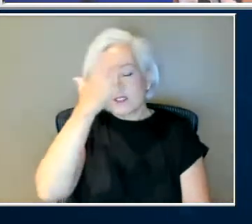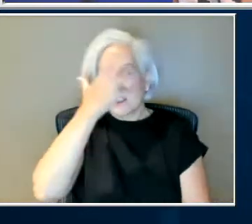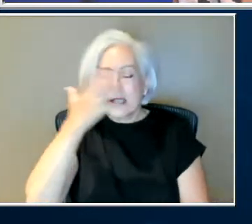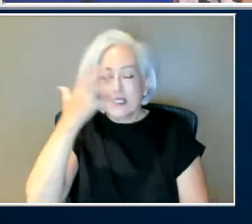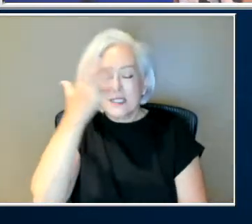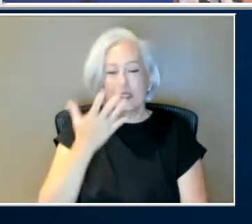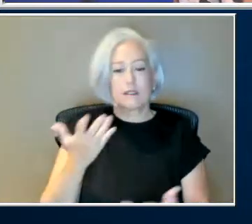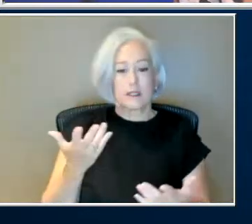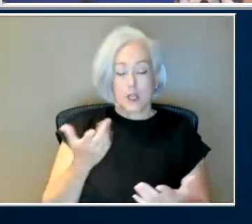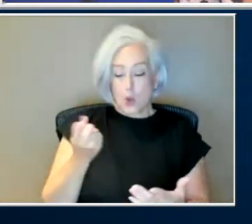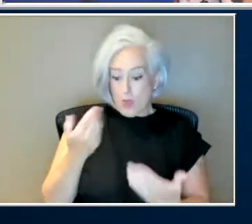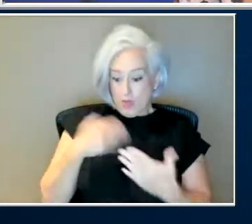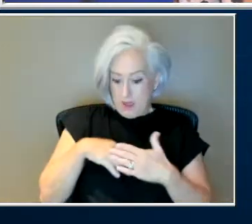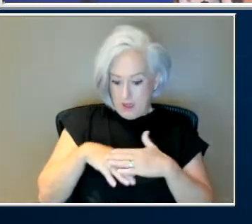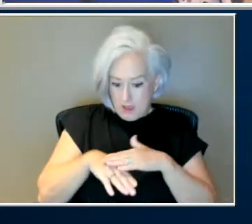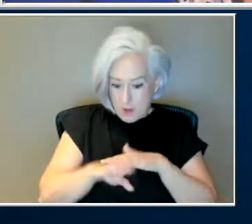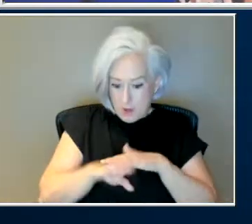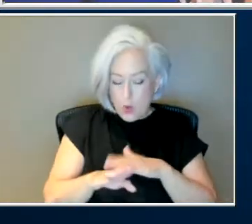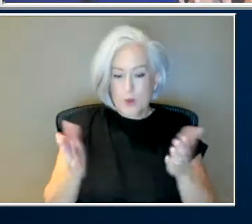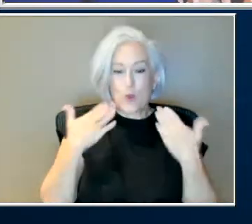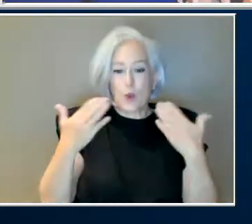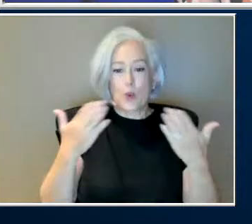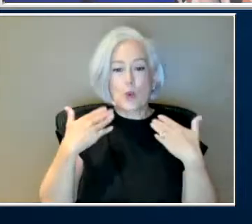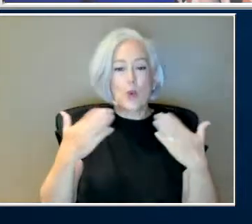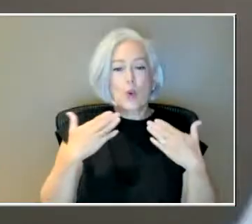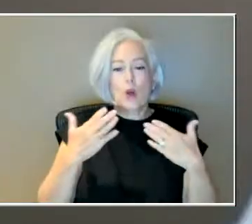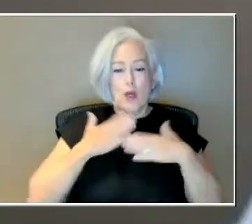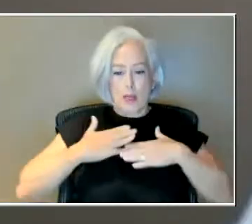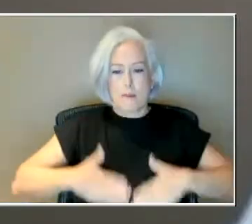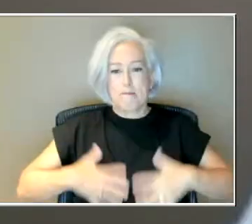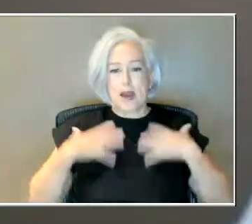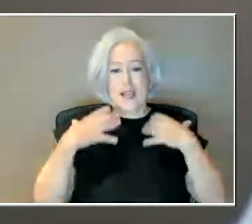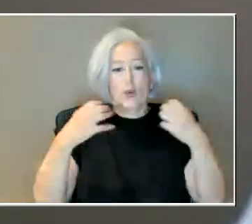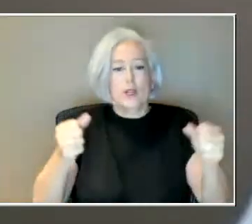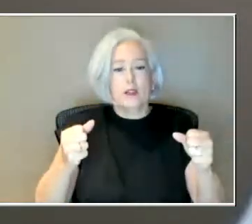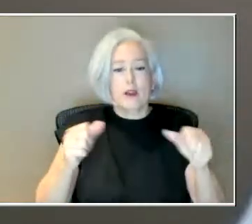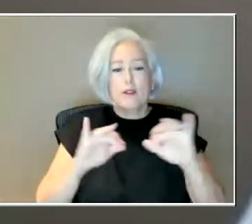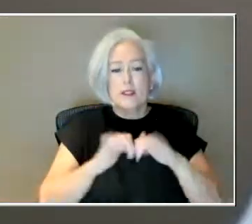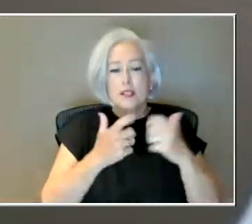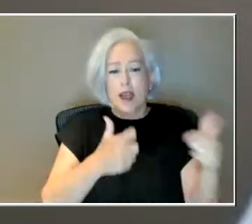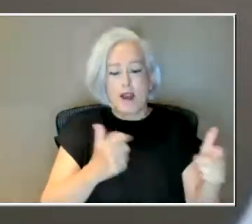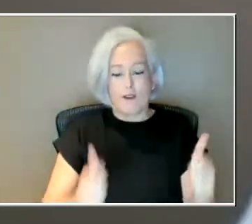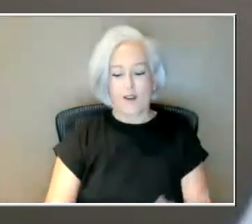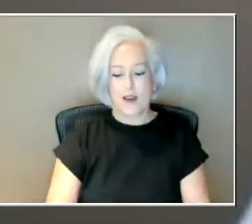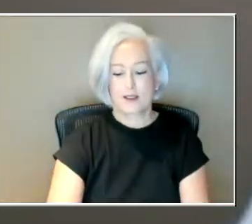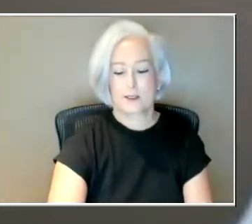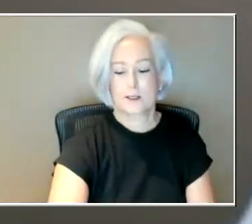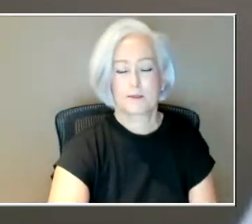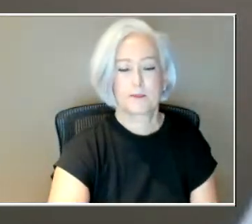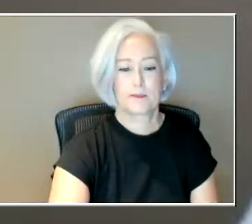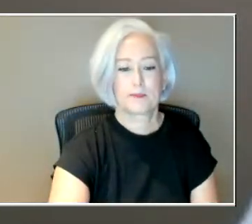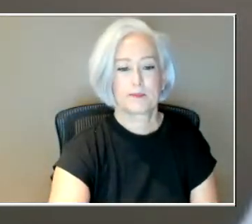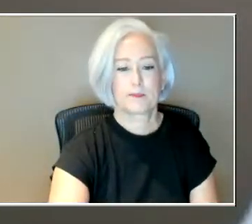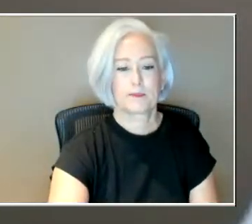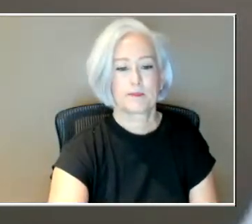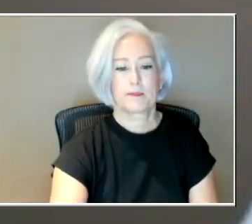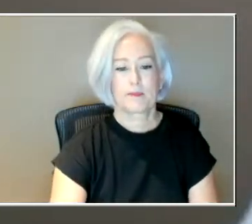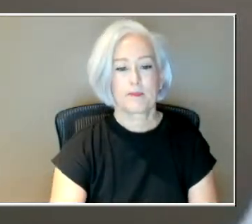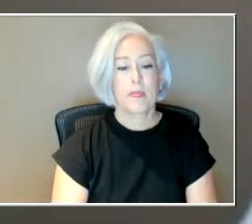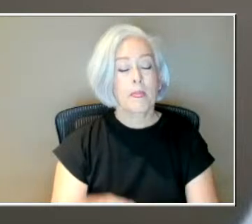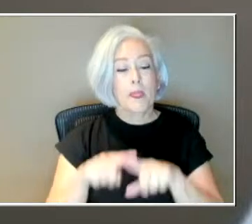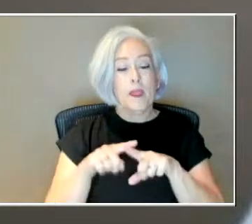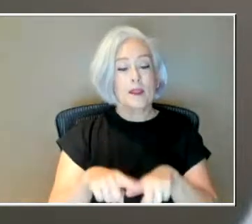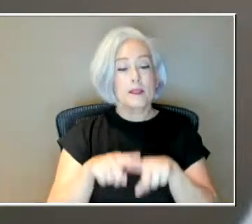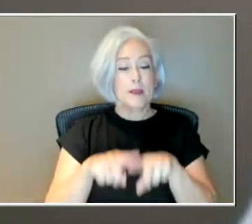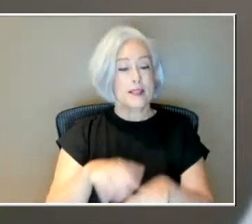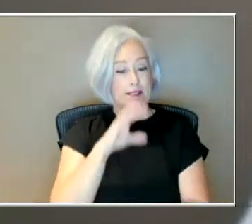does their body recover? That's an excellent question. It really varies on their age and how